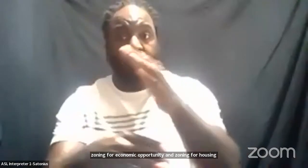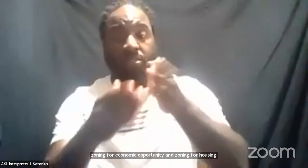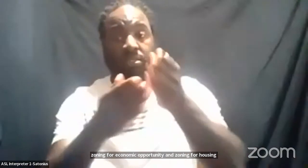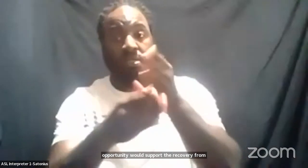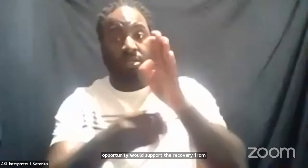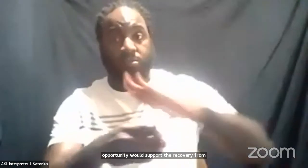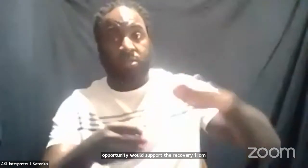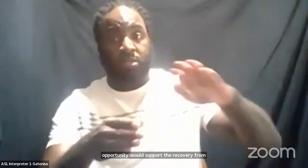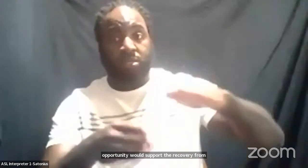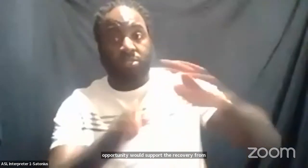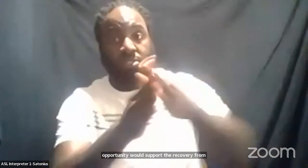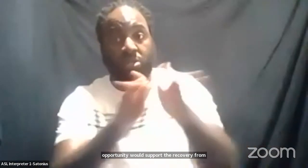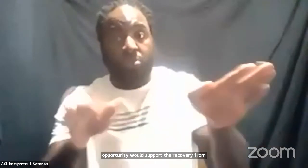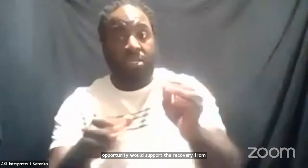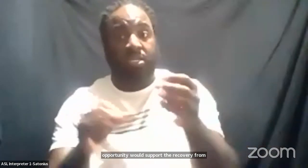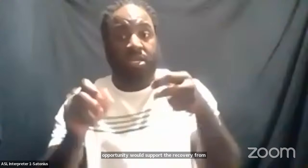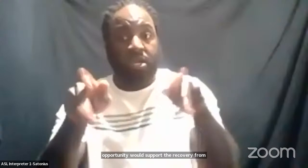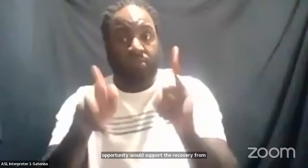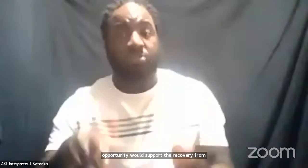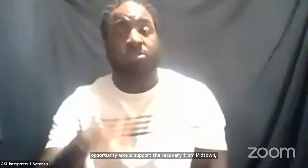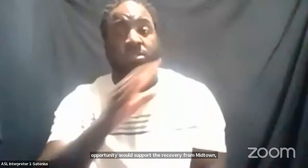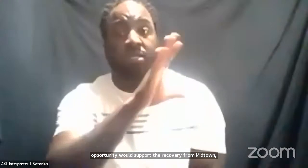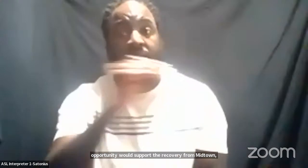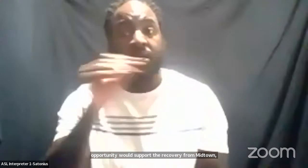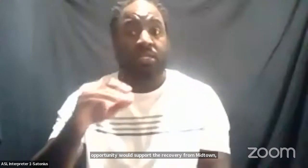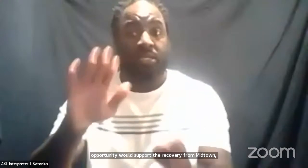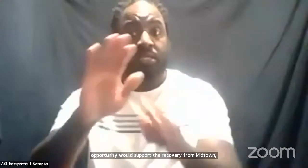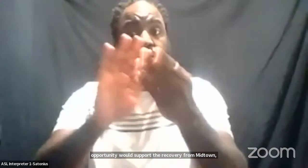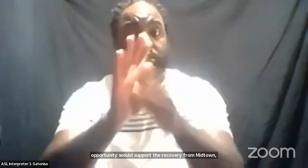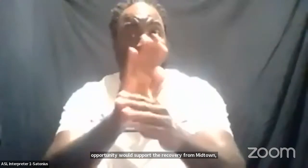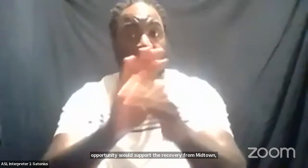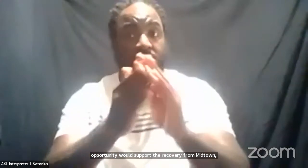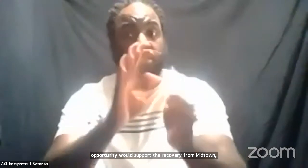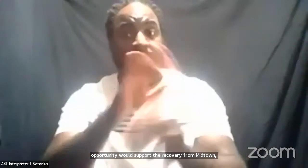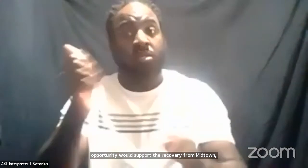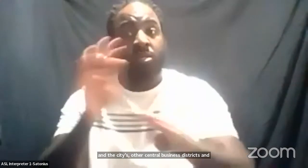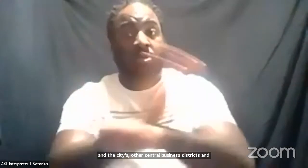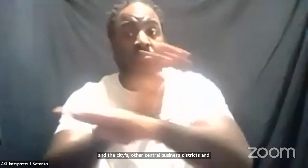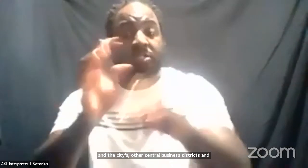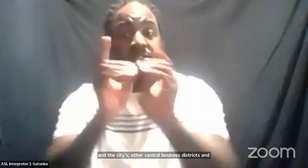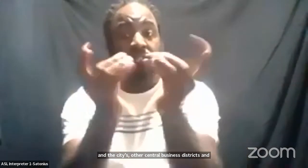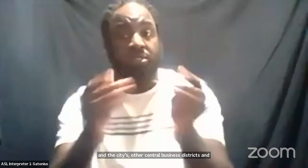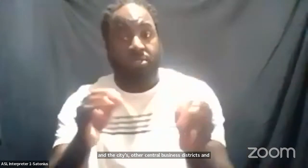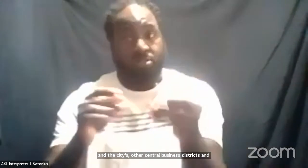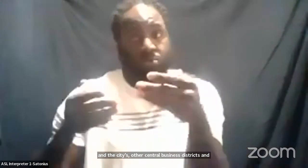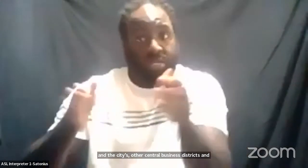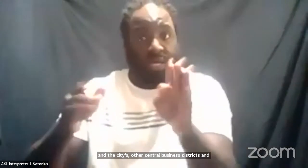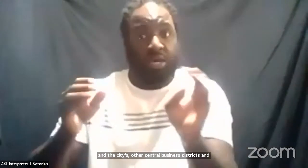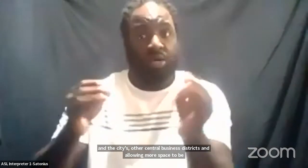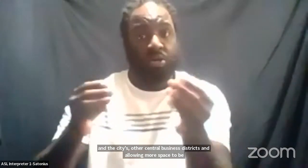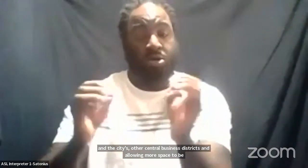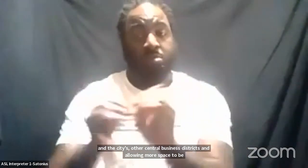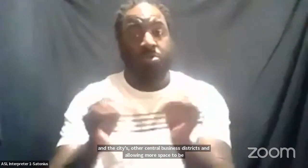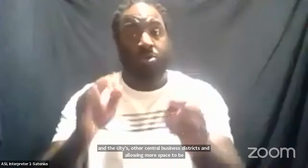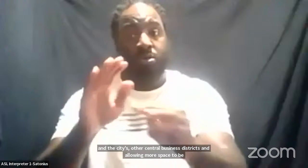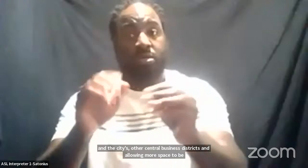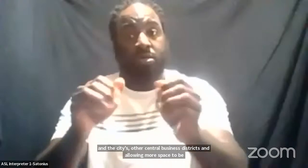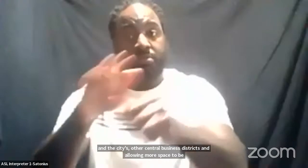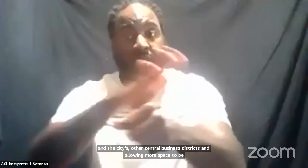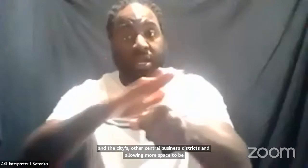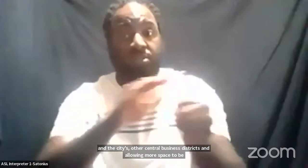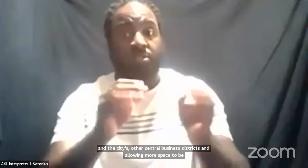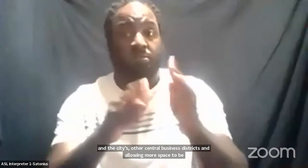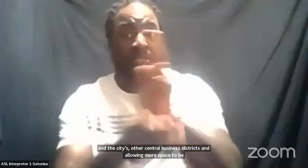of Midtown and the city's other central business districts, and allowing more space to be reused. That's kind of the